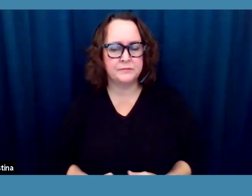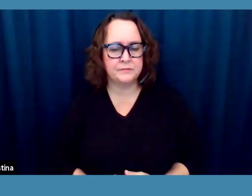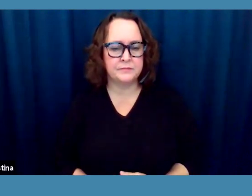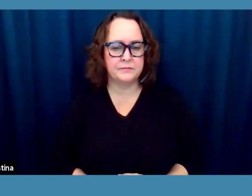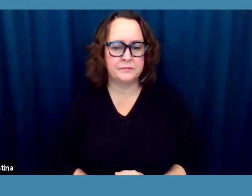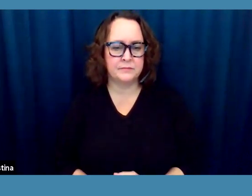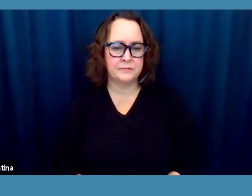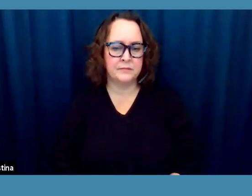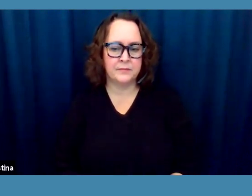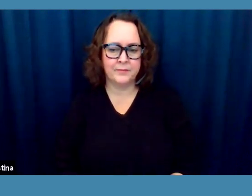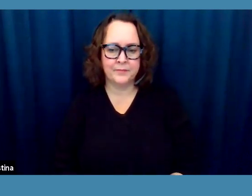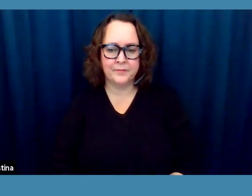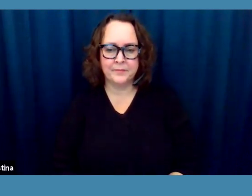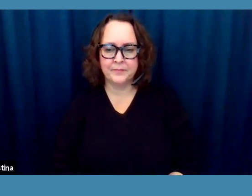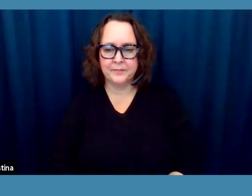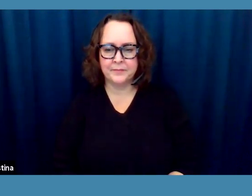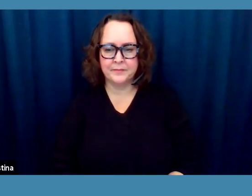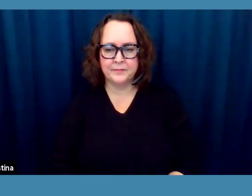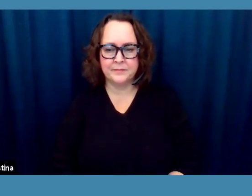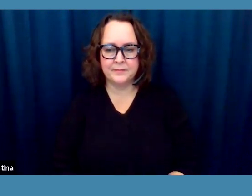All right.